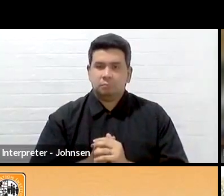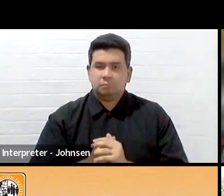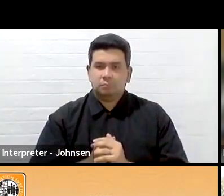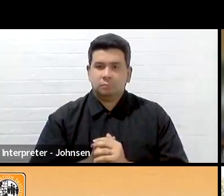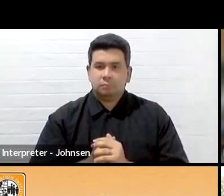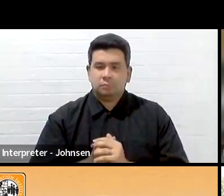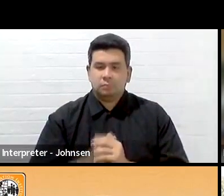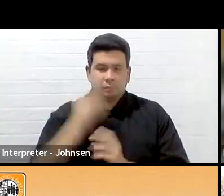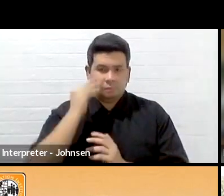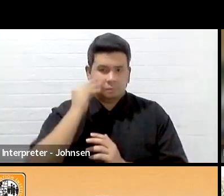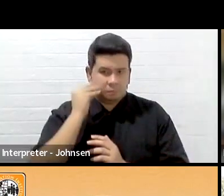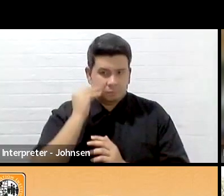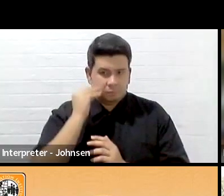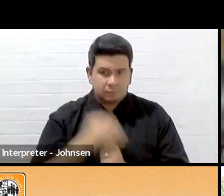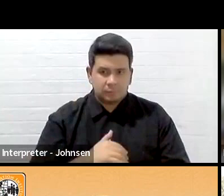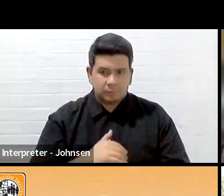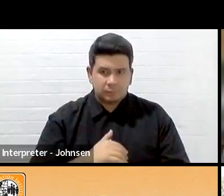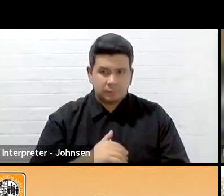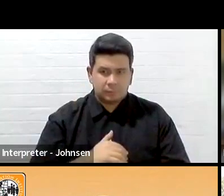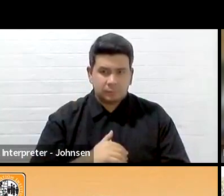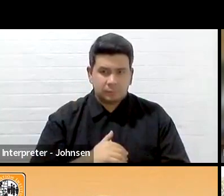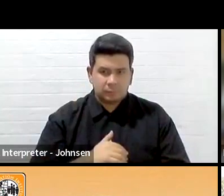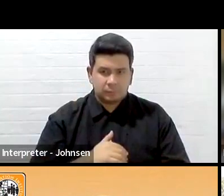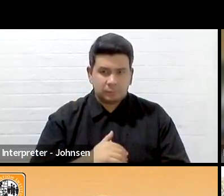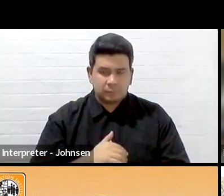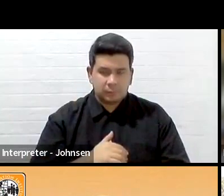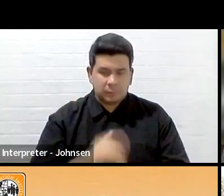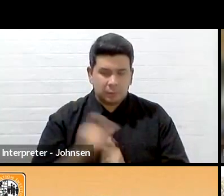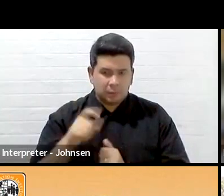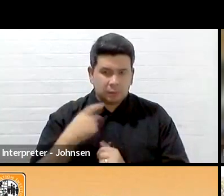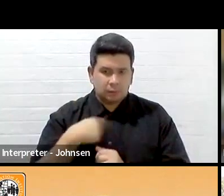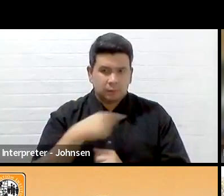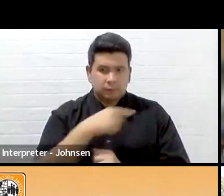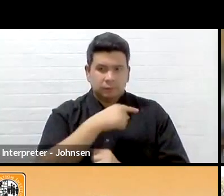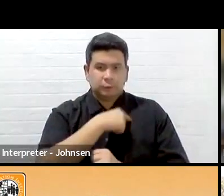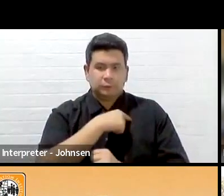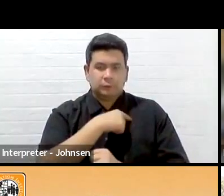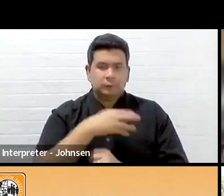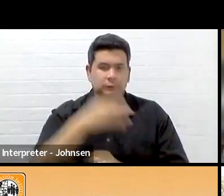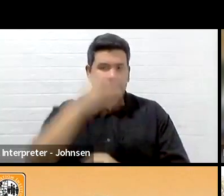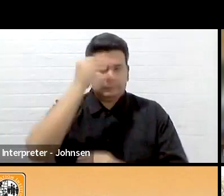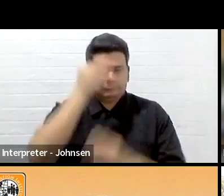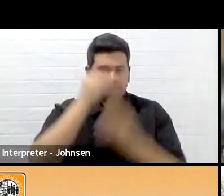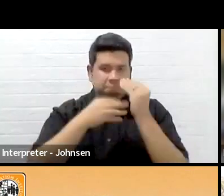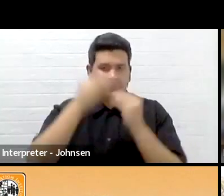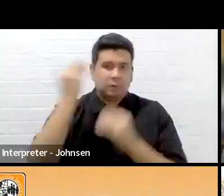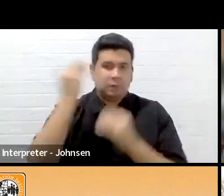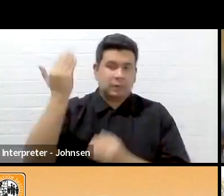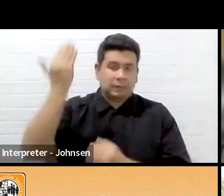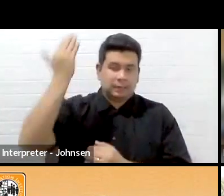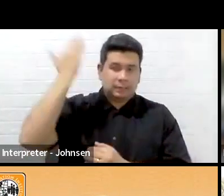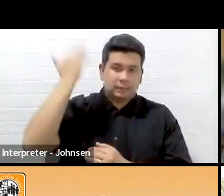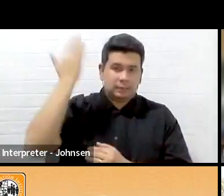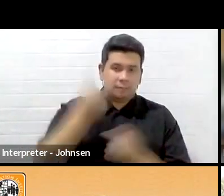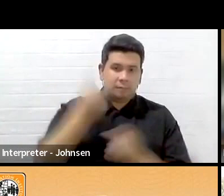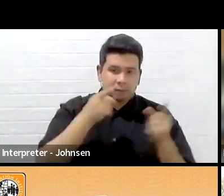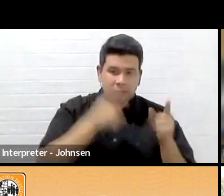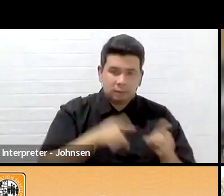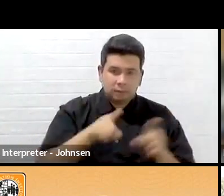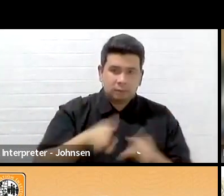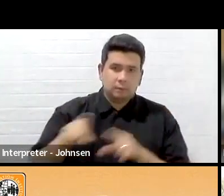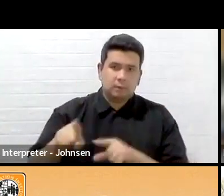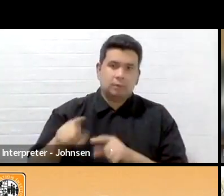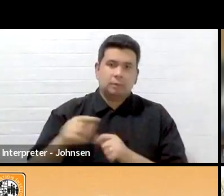be learning from its lessons. No? Not necessarily having to repeat it, because again, the objective conditions